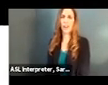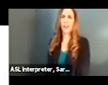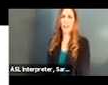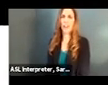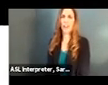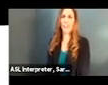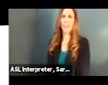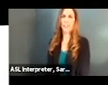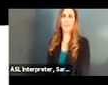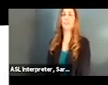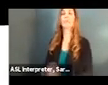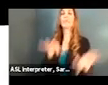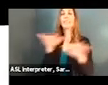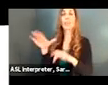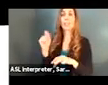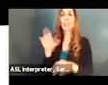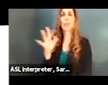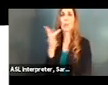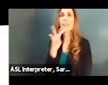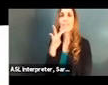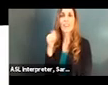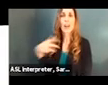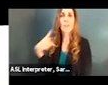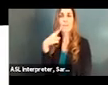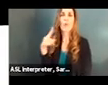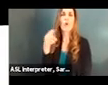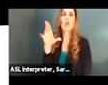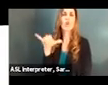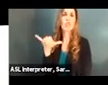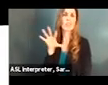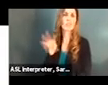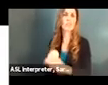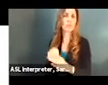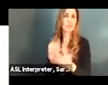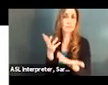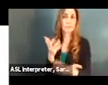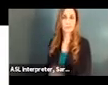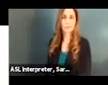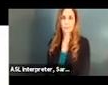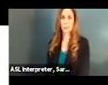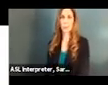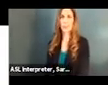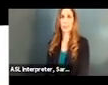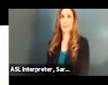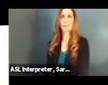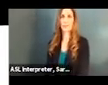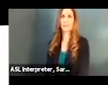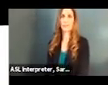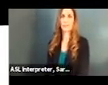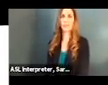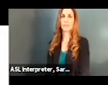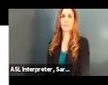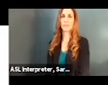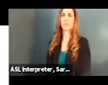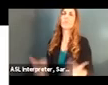piece. So type in the chat, what is your favorite app for early intervention? So while Kim and Haley talk a little bit about some play-based apps,